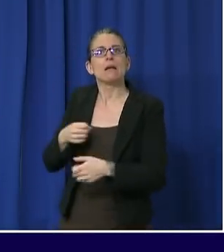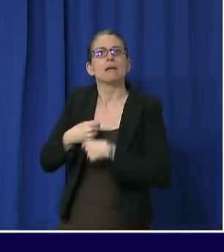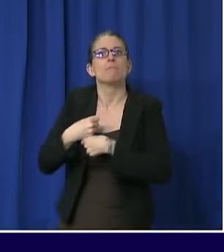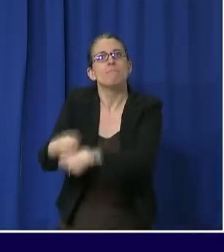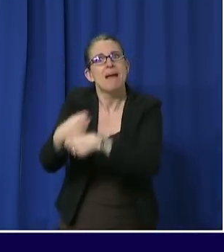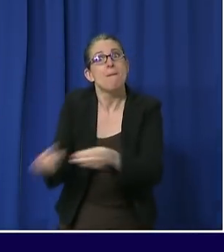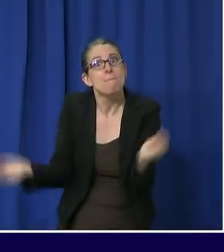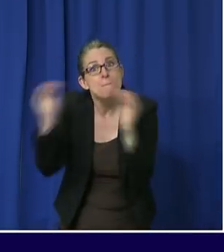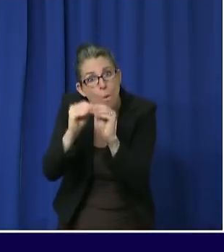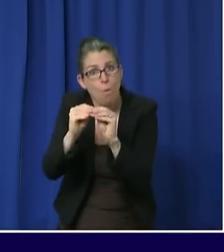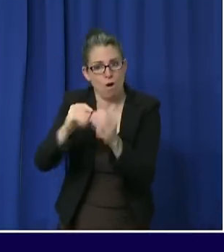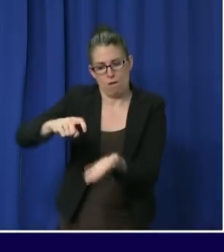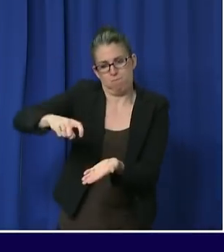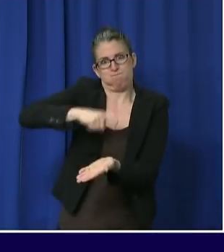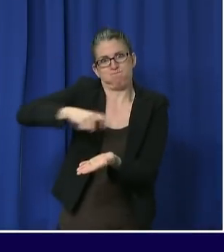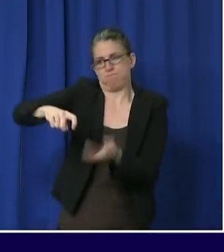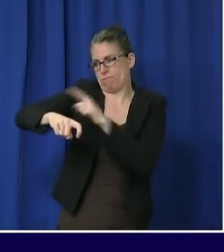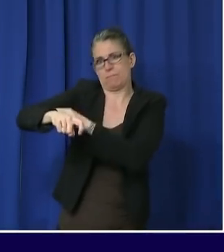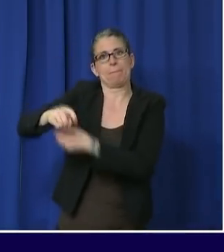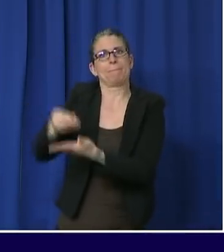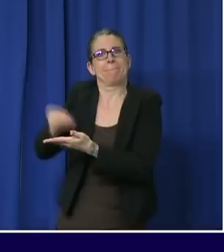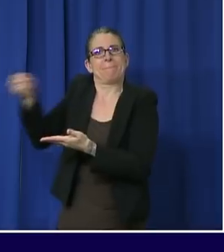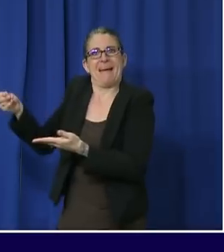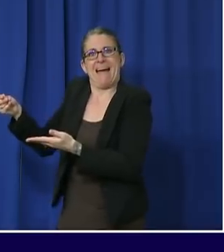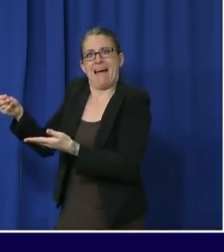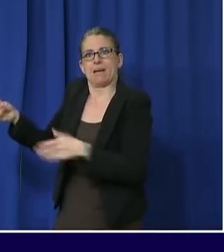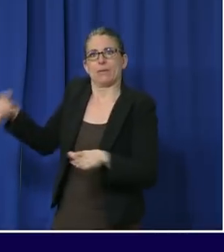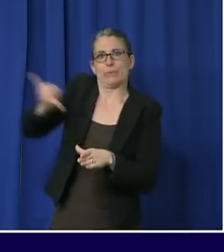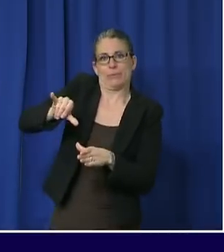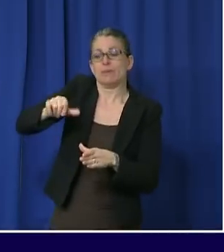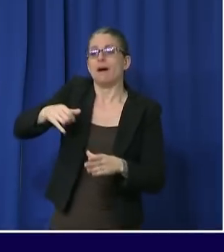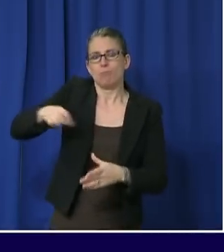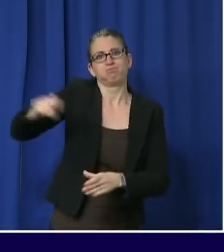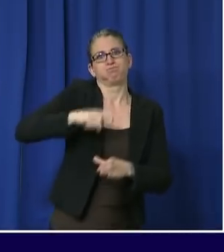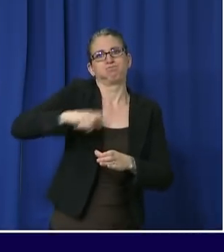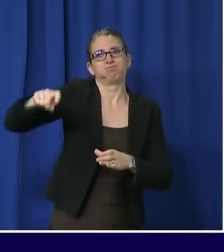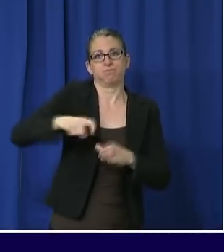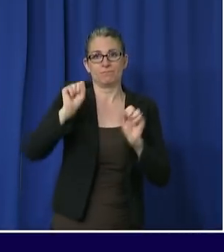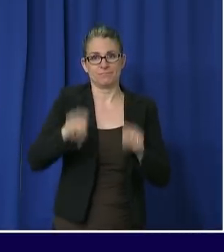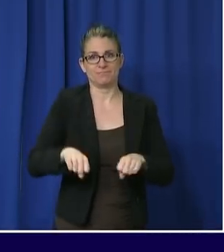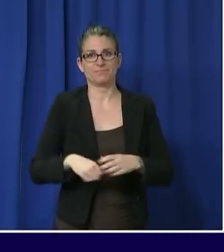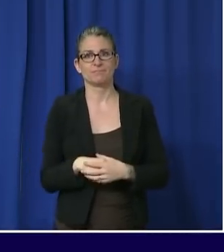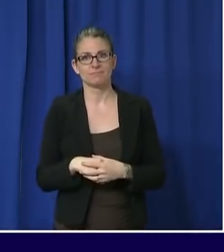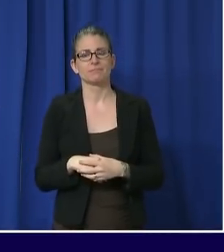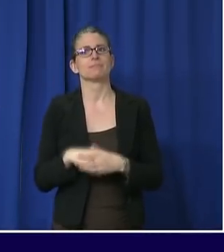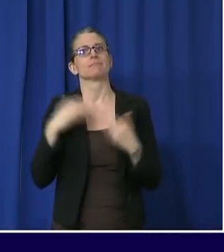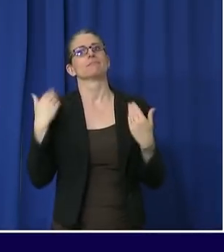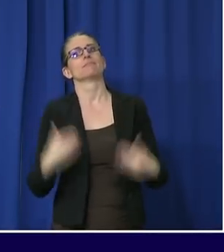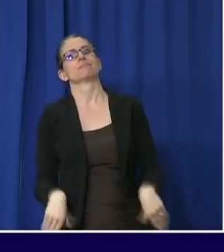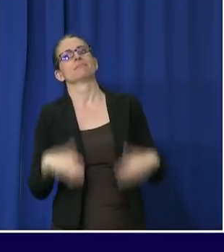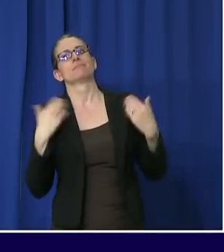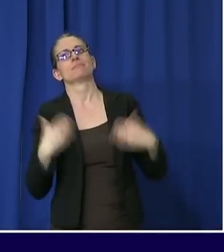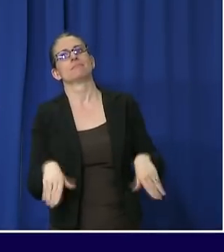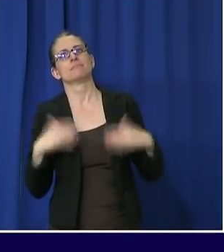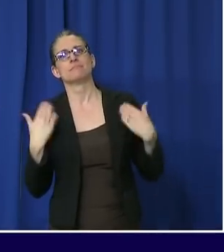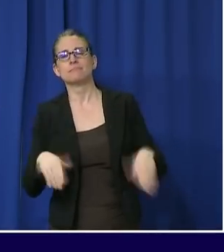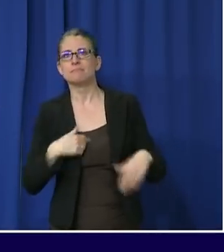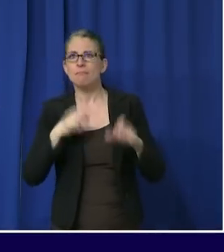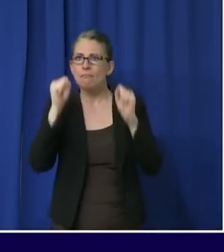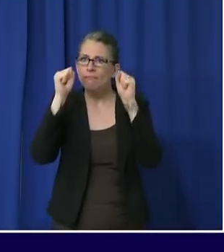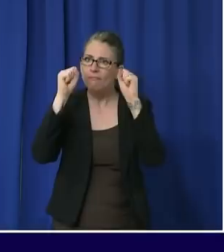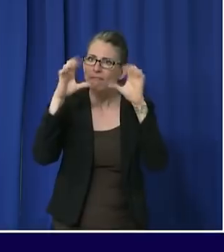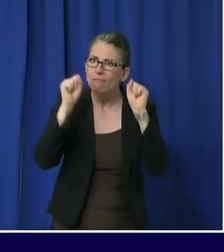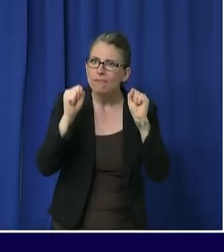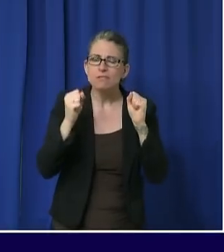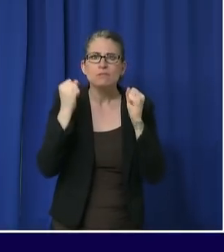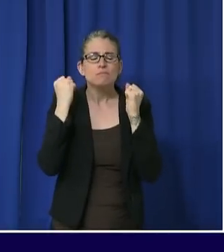the response they got to this crowdfunding request was nothing short of amazing. In fact, it went above and beyond, both in terms